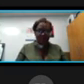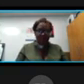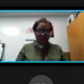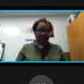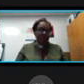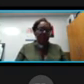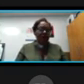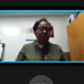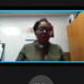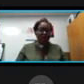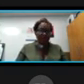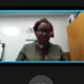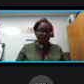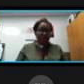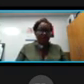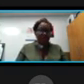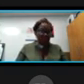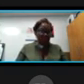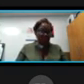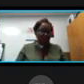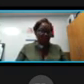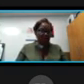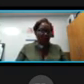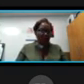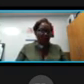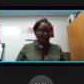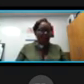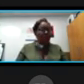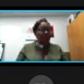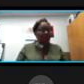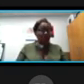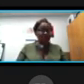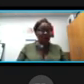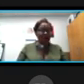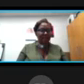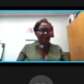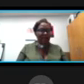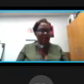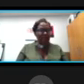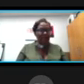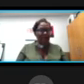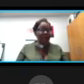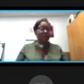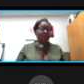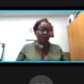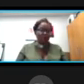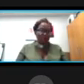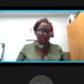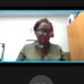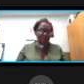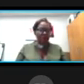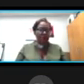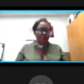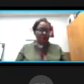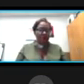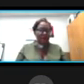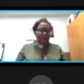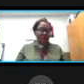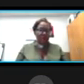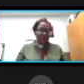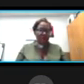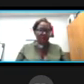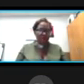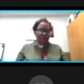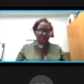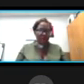to understand others that potentially may have been in close contact and have some vulnerability